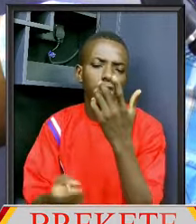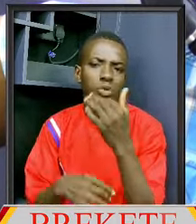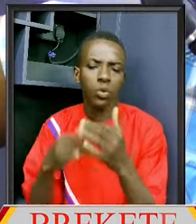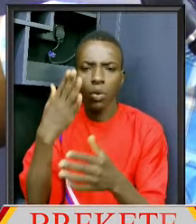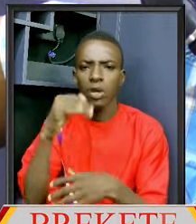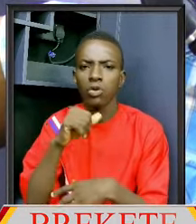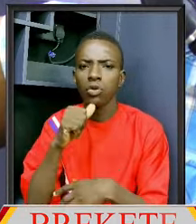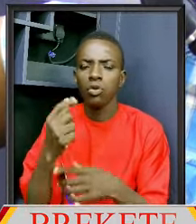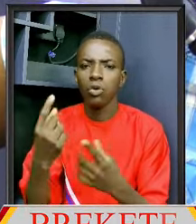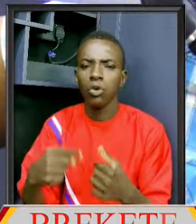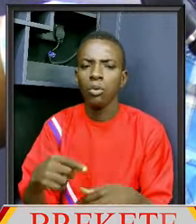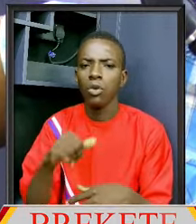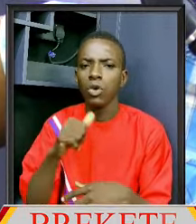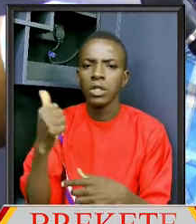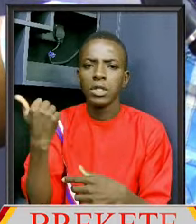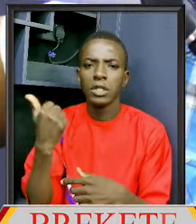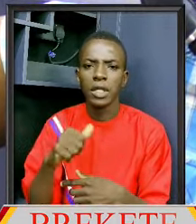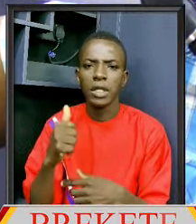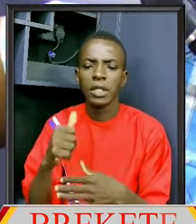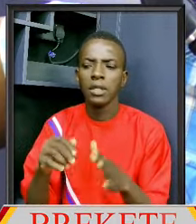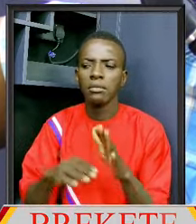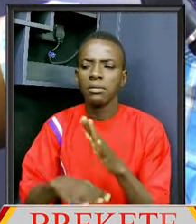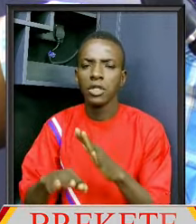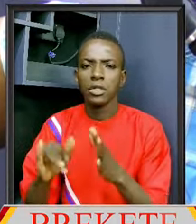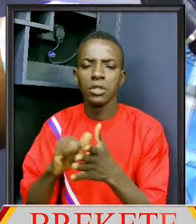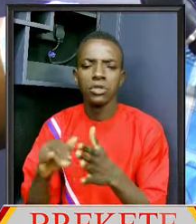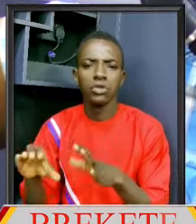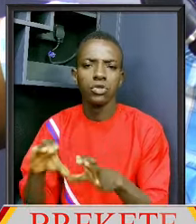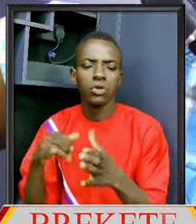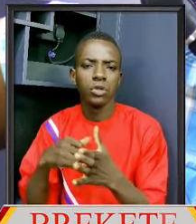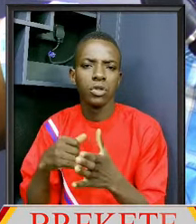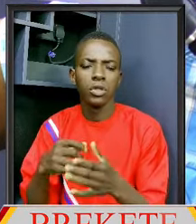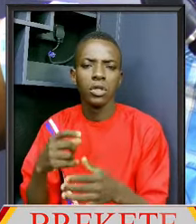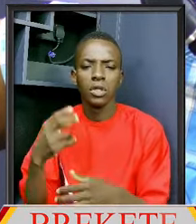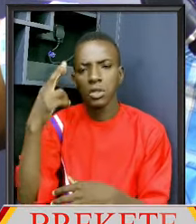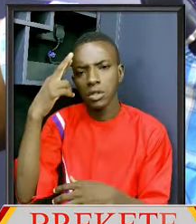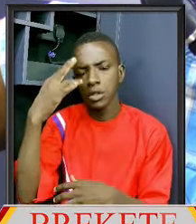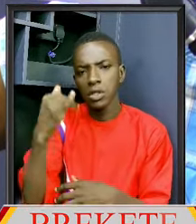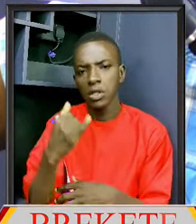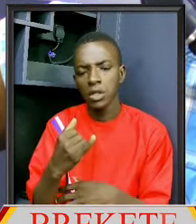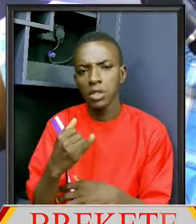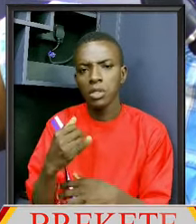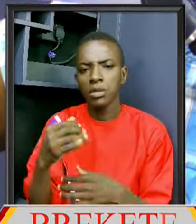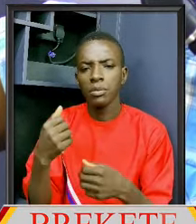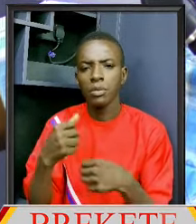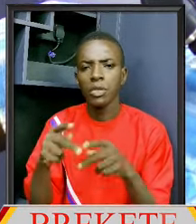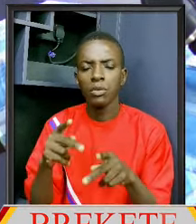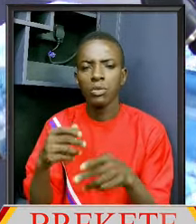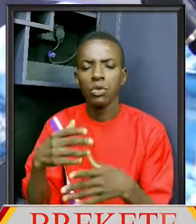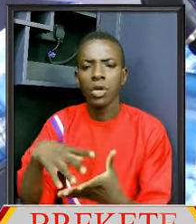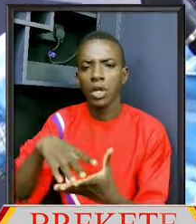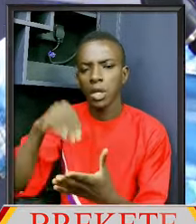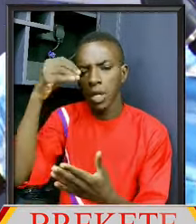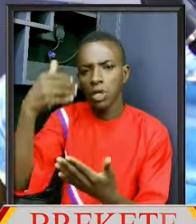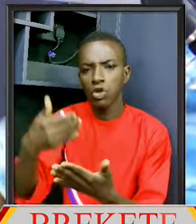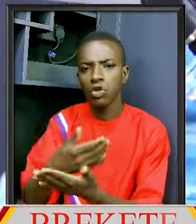That one not on a daily or weekly basis they do them. Okay. The reason we say many people they learn